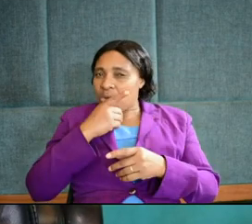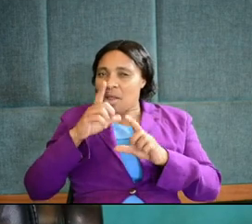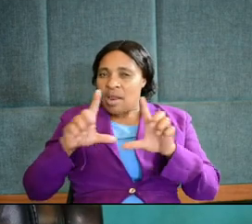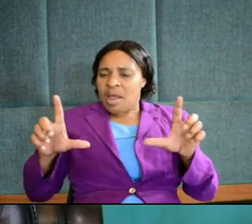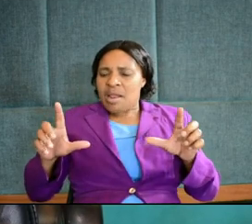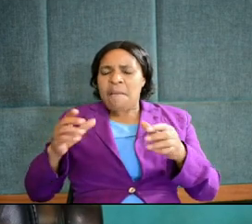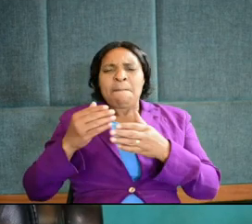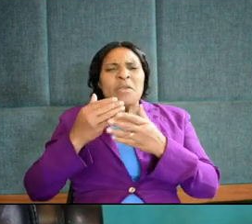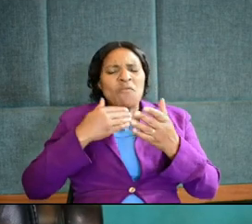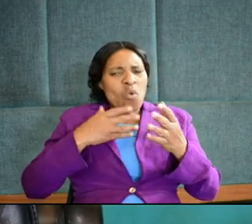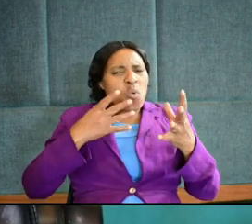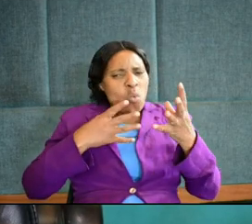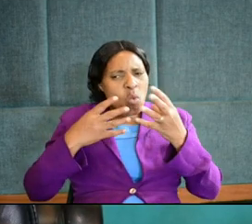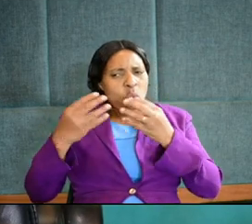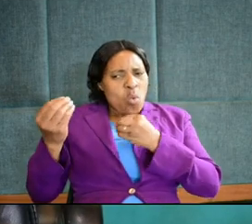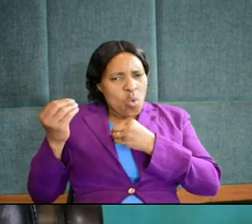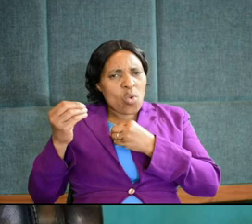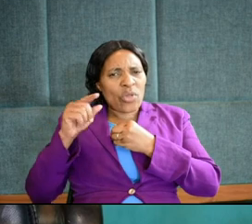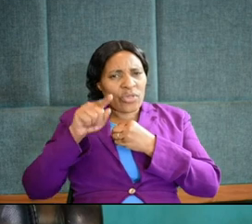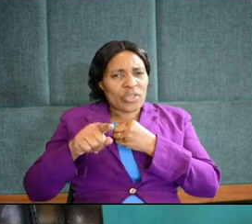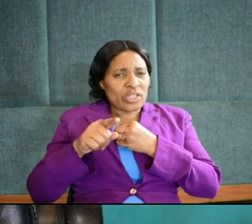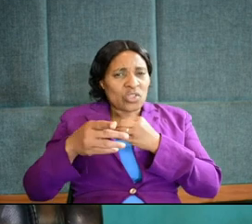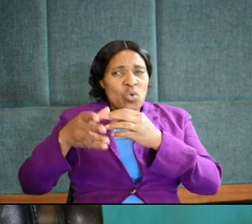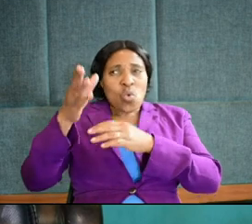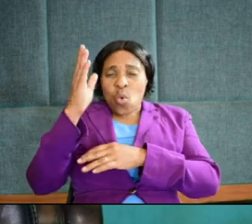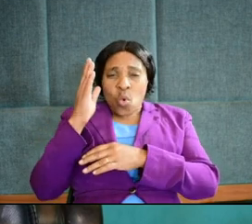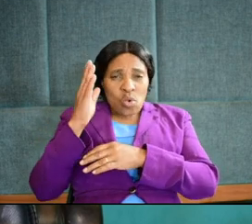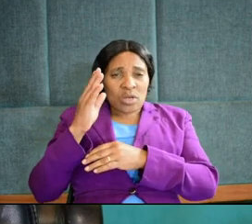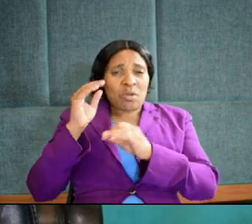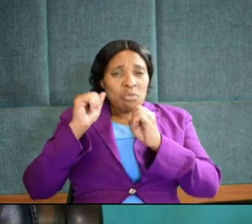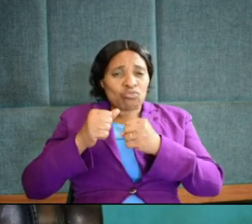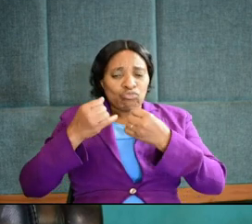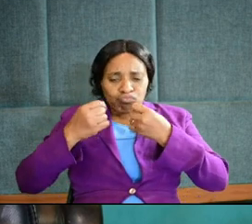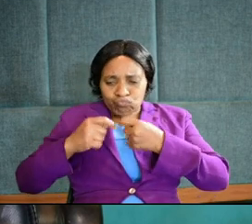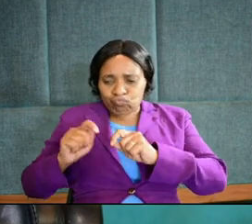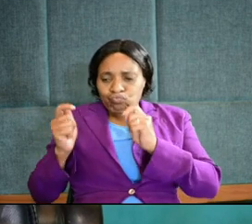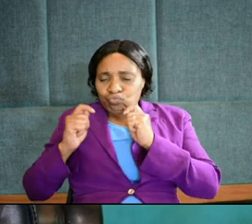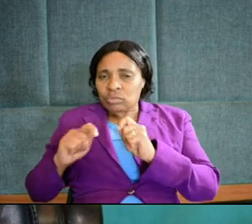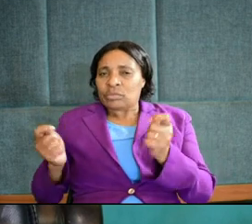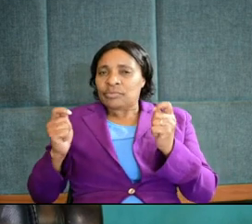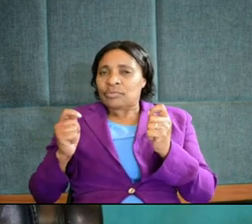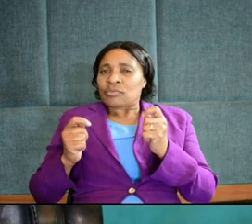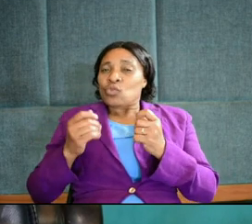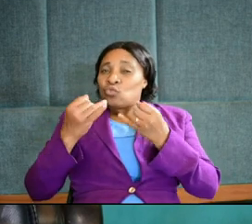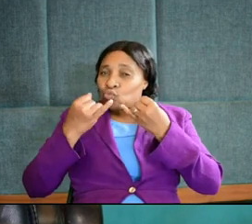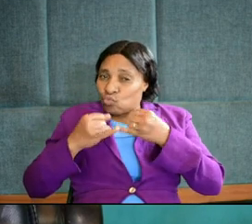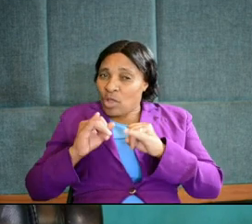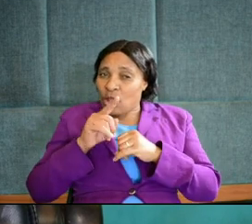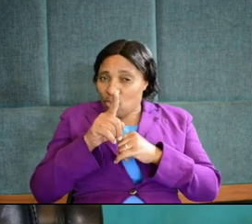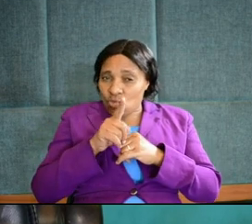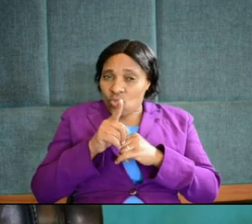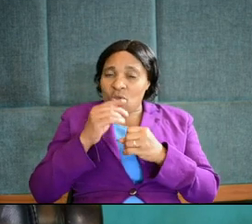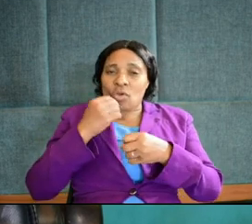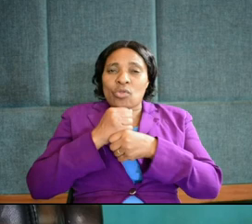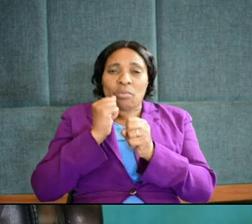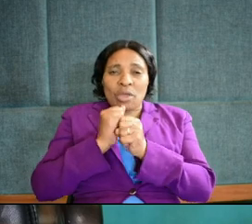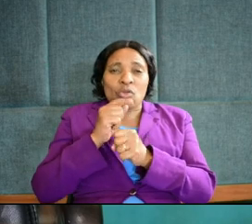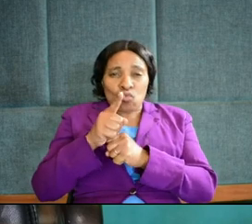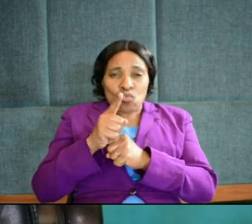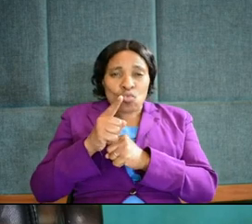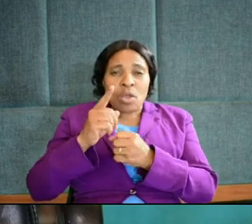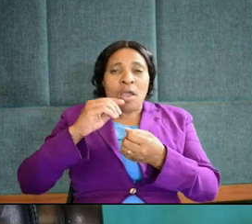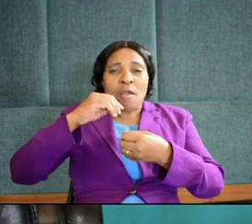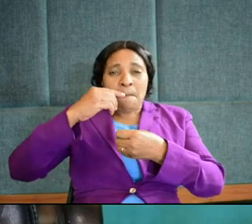God's will, first God will take you through trials that will test you and prove you and make you